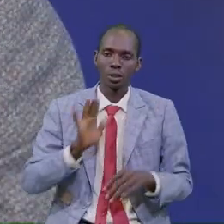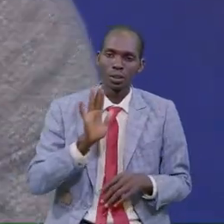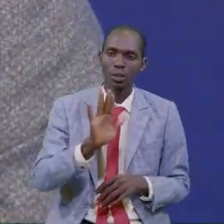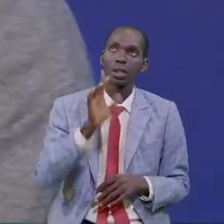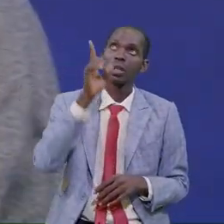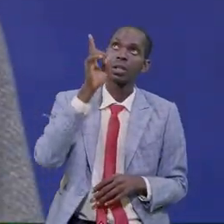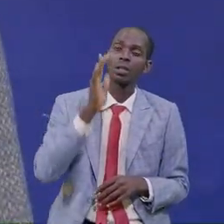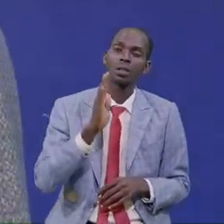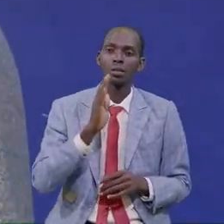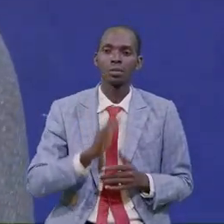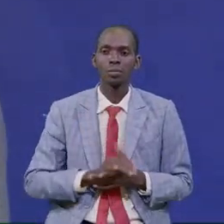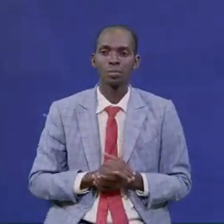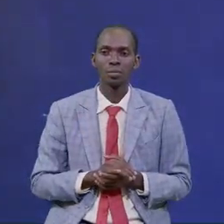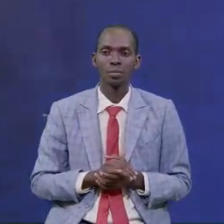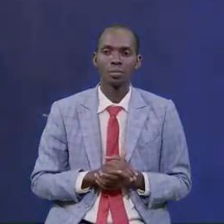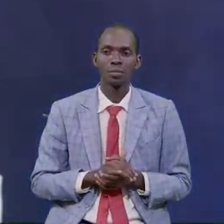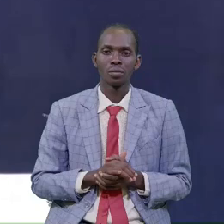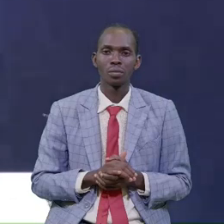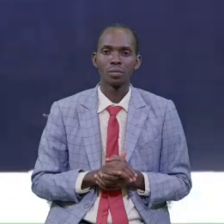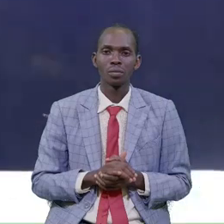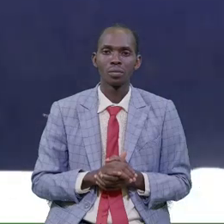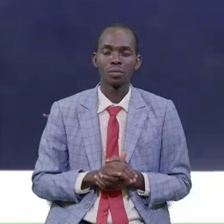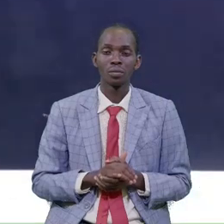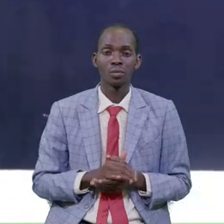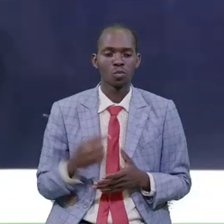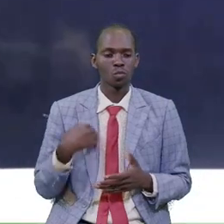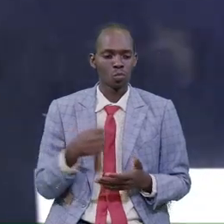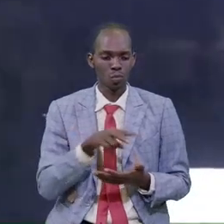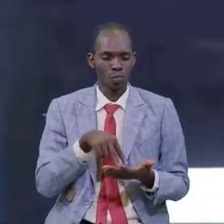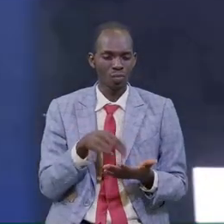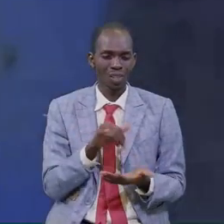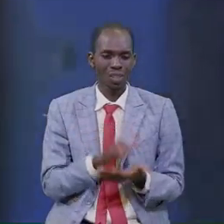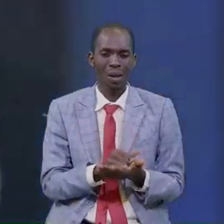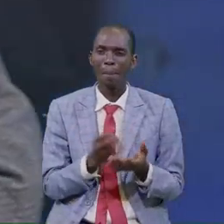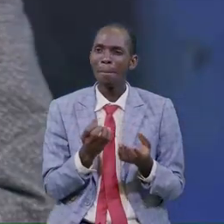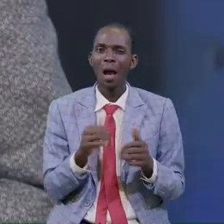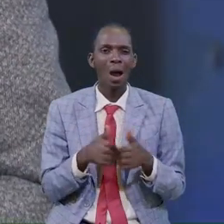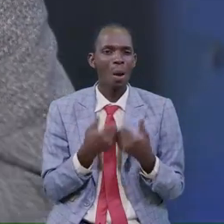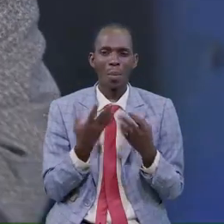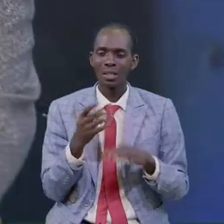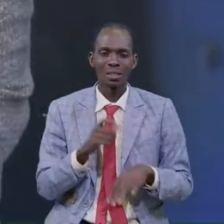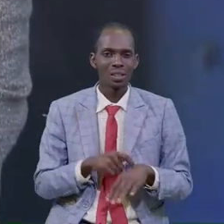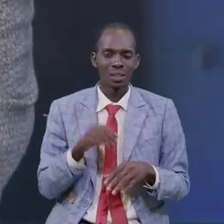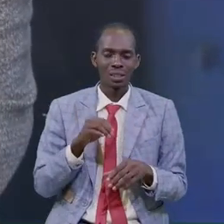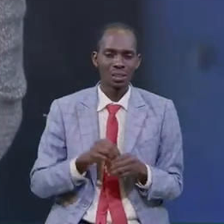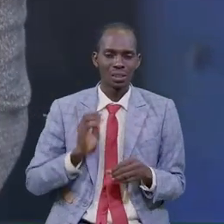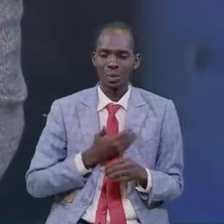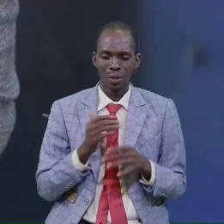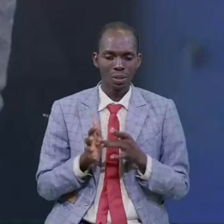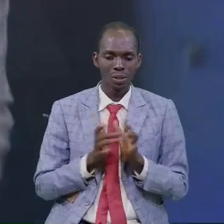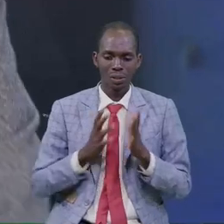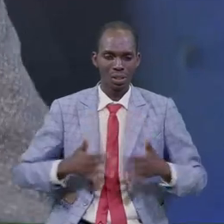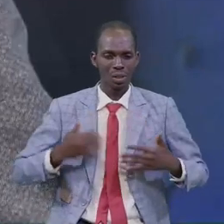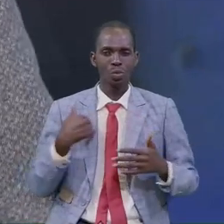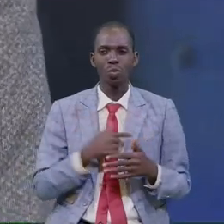15, 26. We've read that how many times now in our Christian lives? We've read that many,